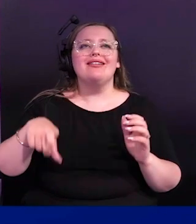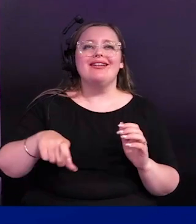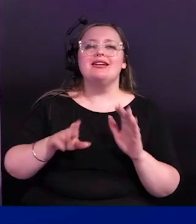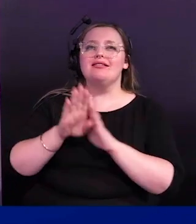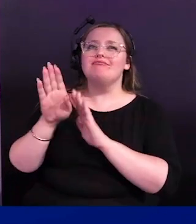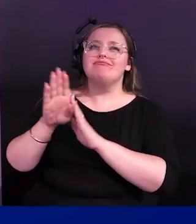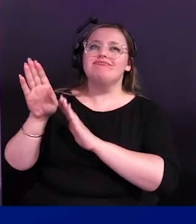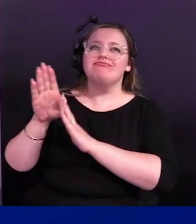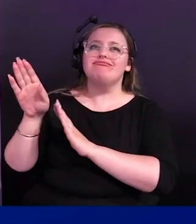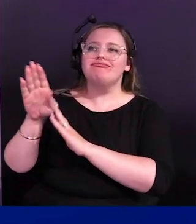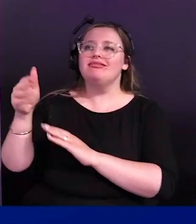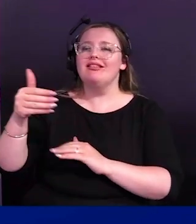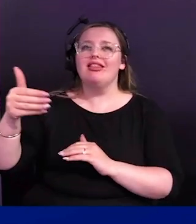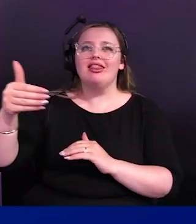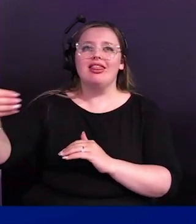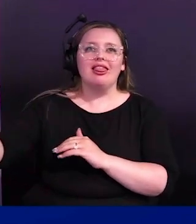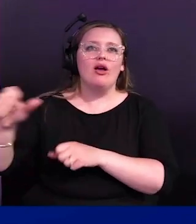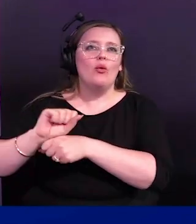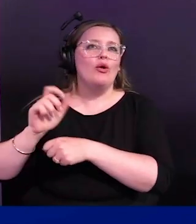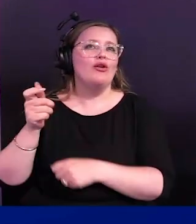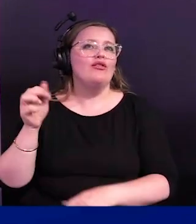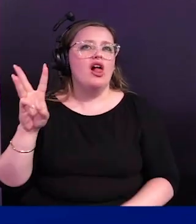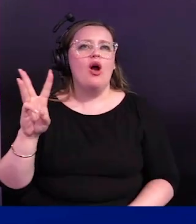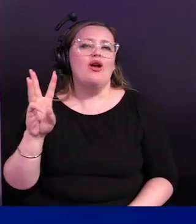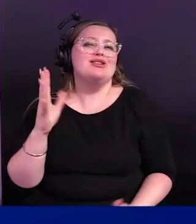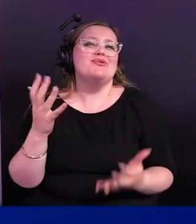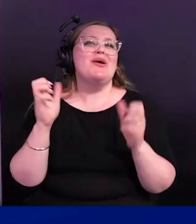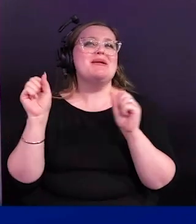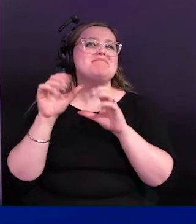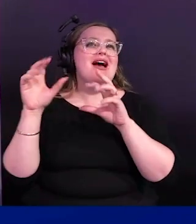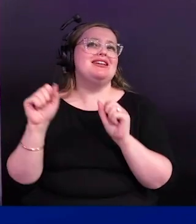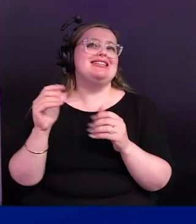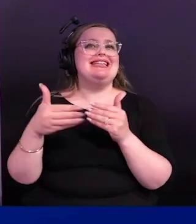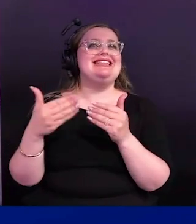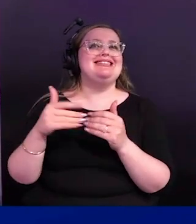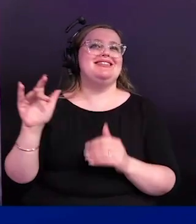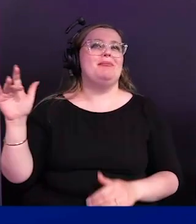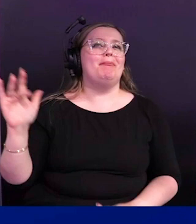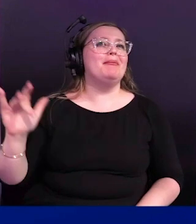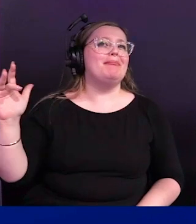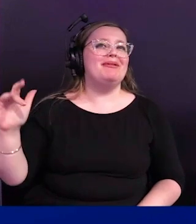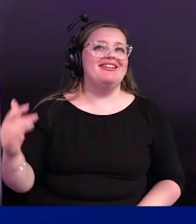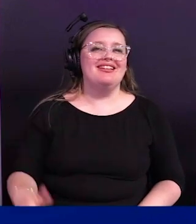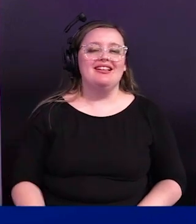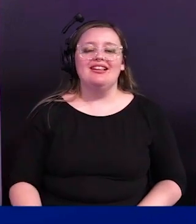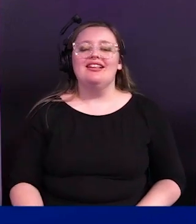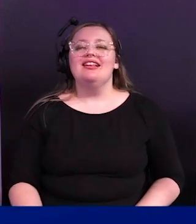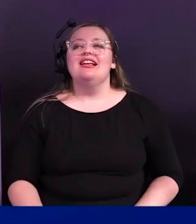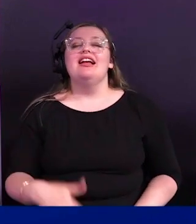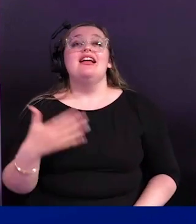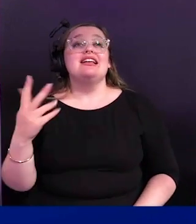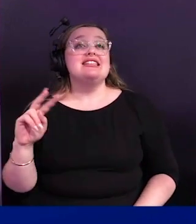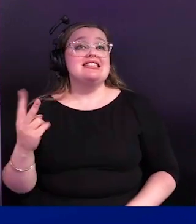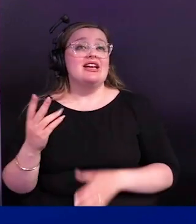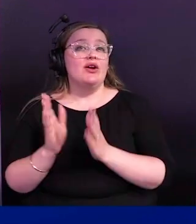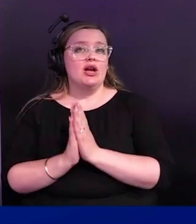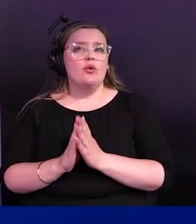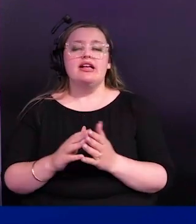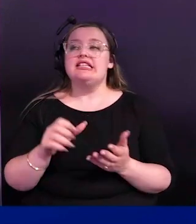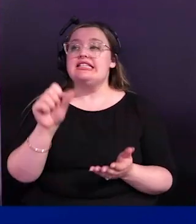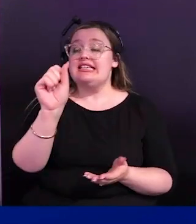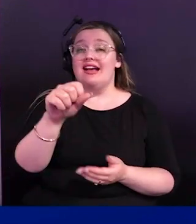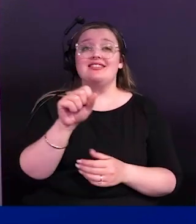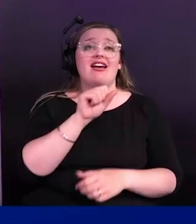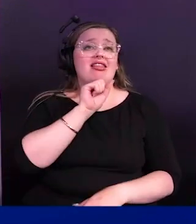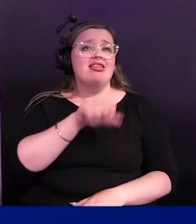a magical easy button. The second ask has been yes, I love the log